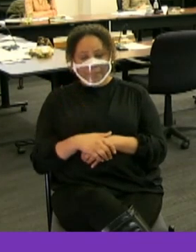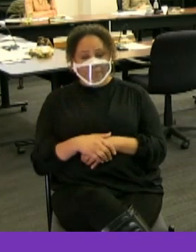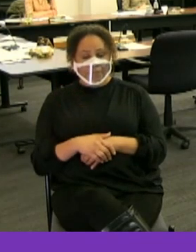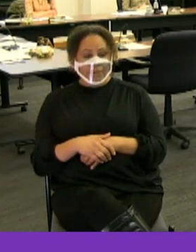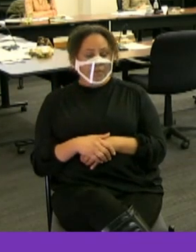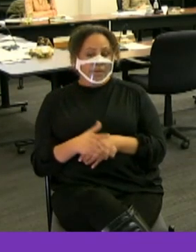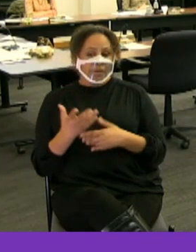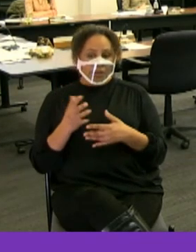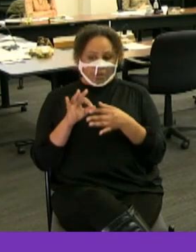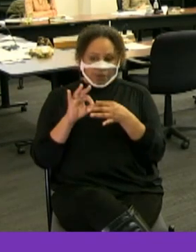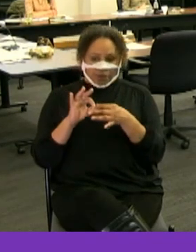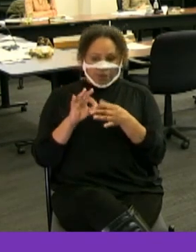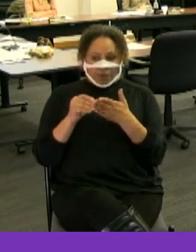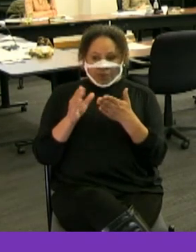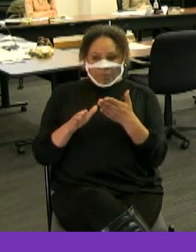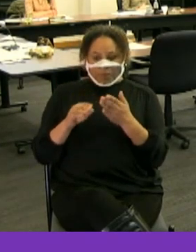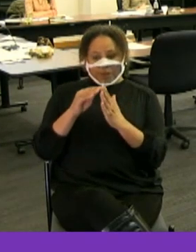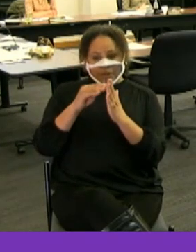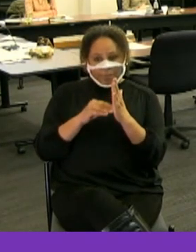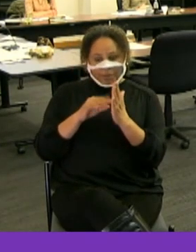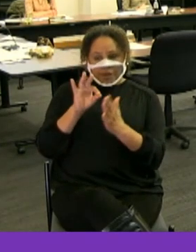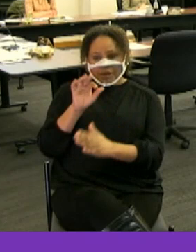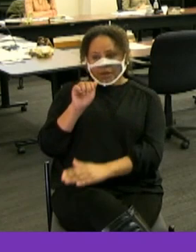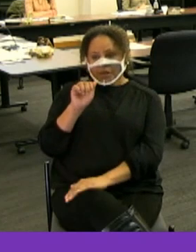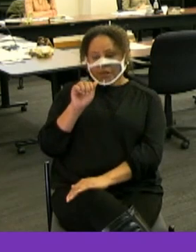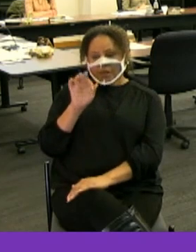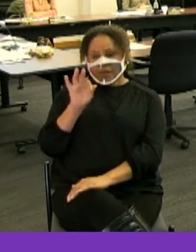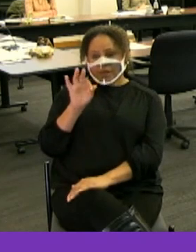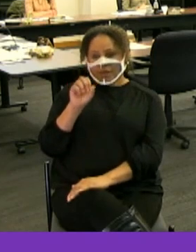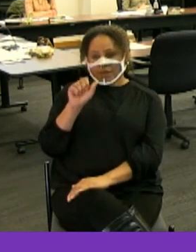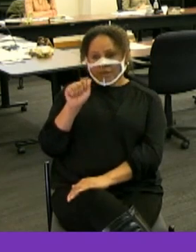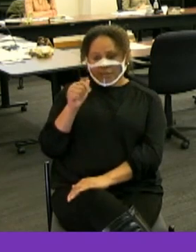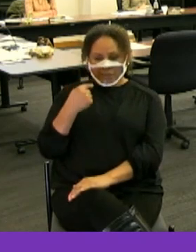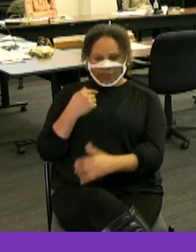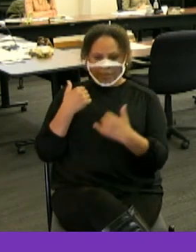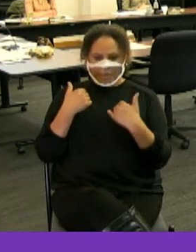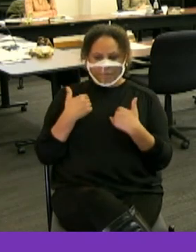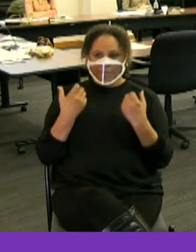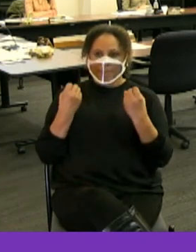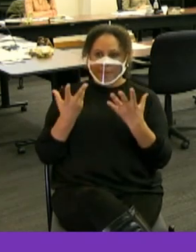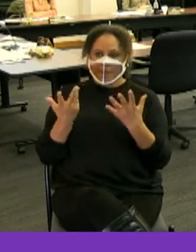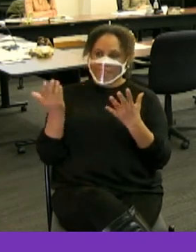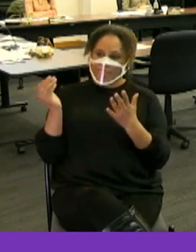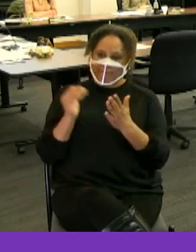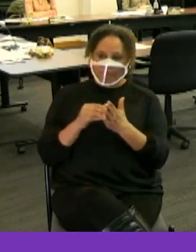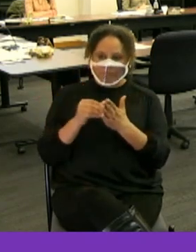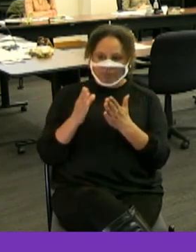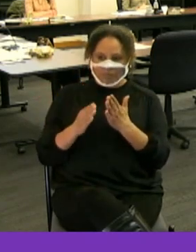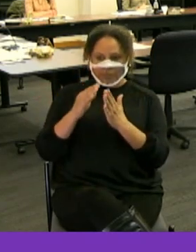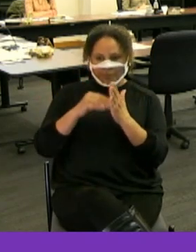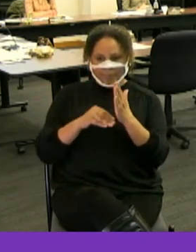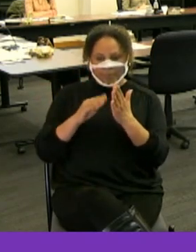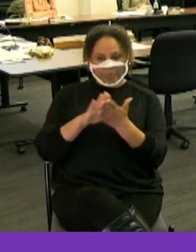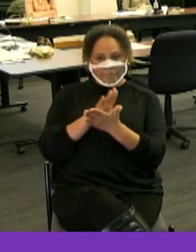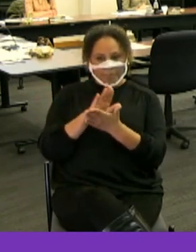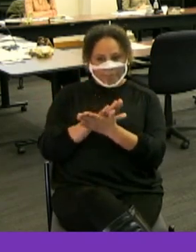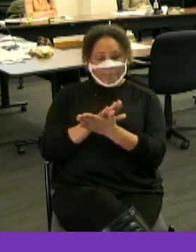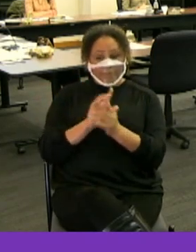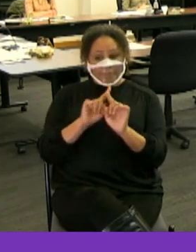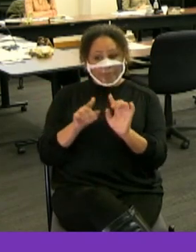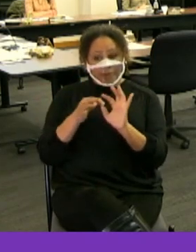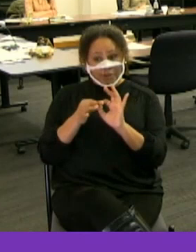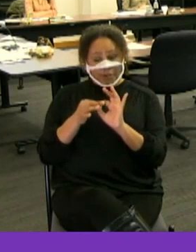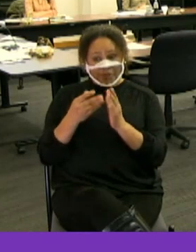So in terms of students completing the FAFSA paperwork, you have thousands of students that complete the paperwork. In terms of